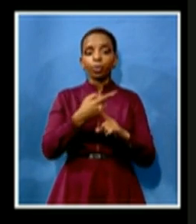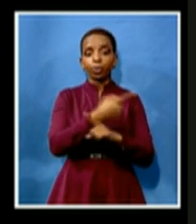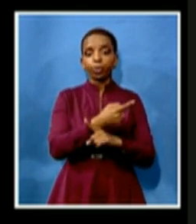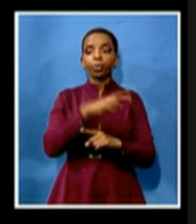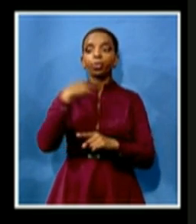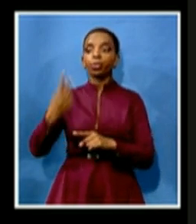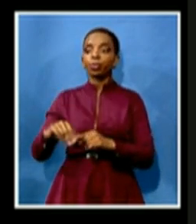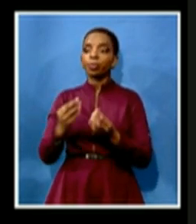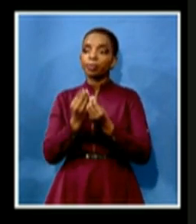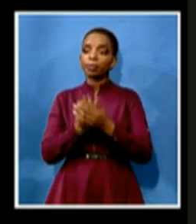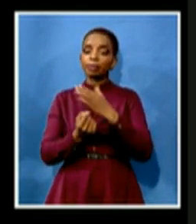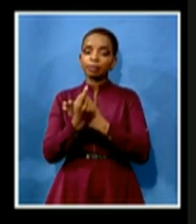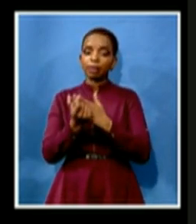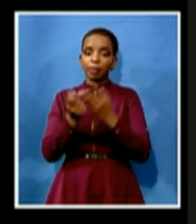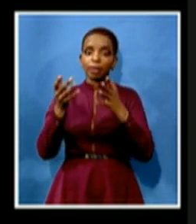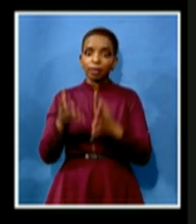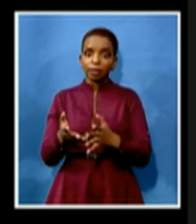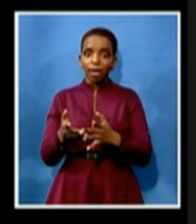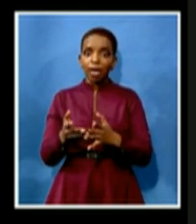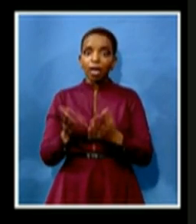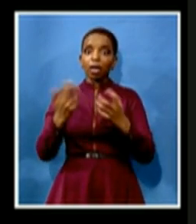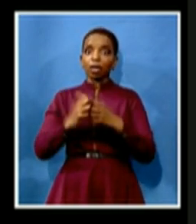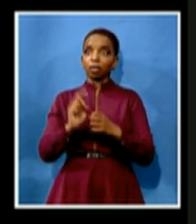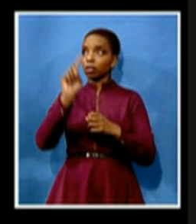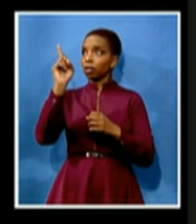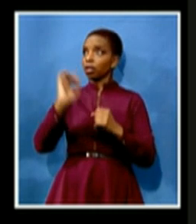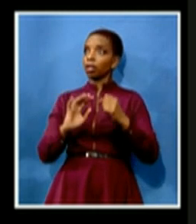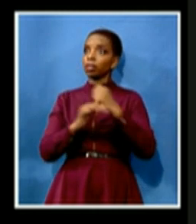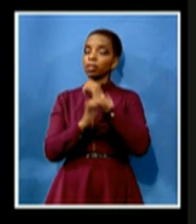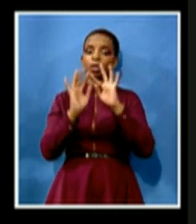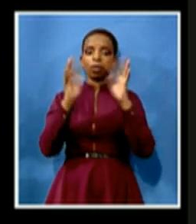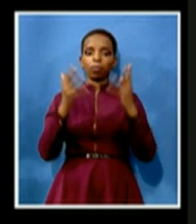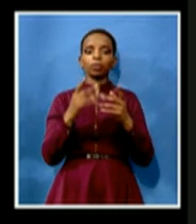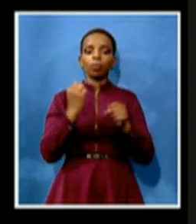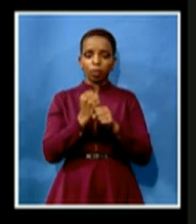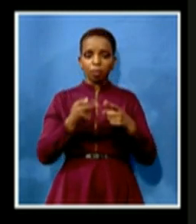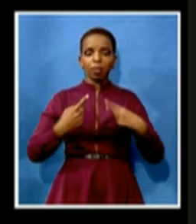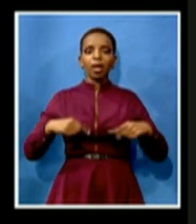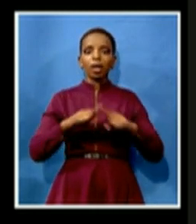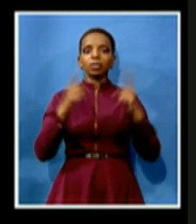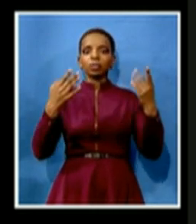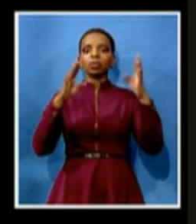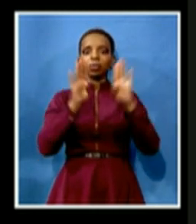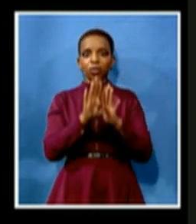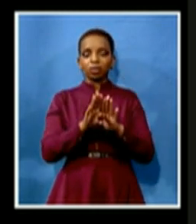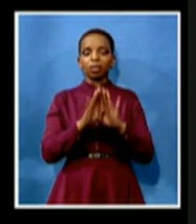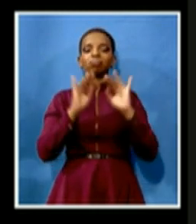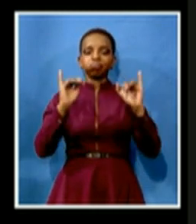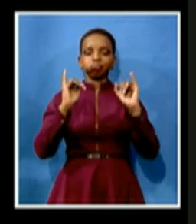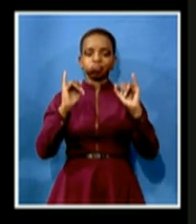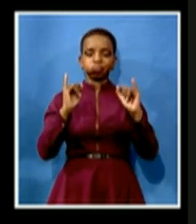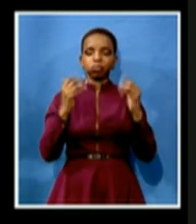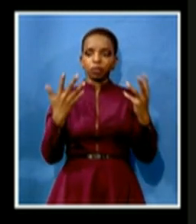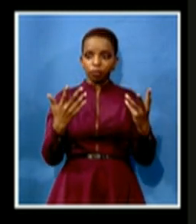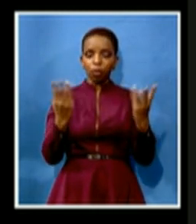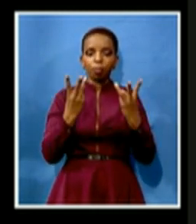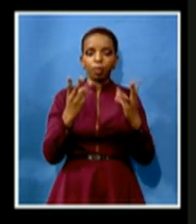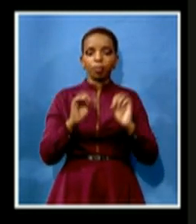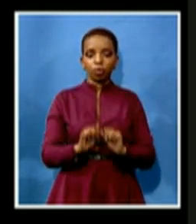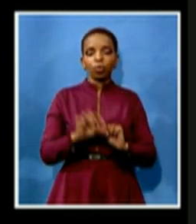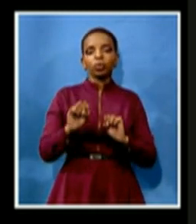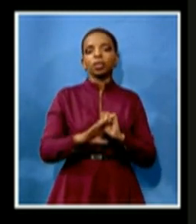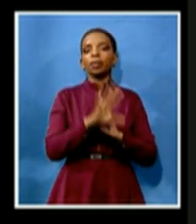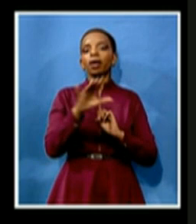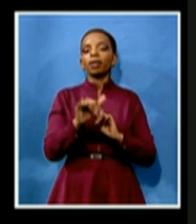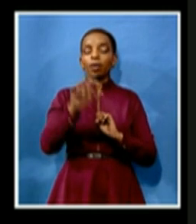cause us to stay in a lockdown situation that has terrible consequences for the population of South Africa. We have to remember that poverty kills as